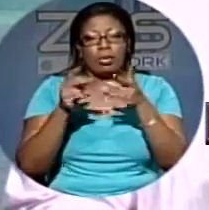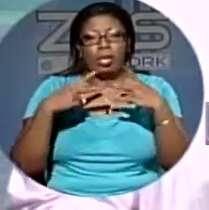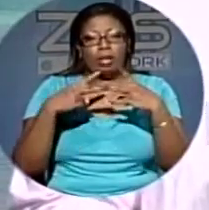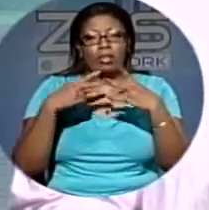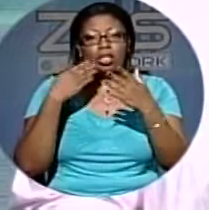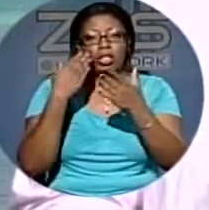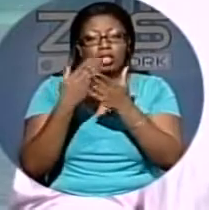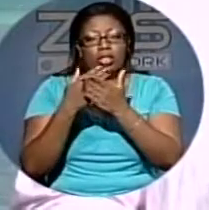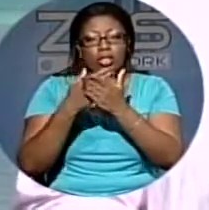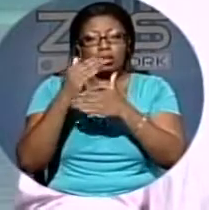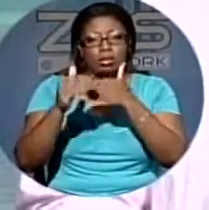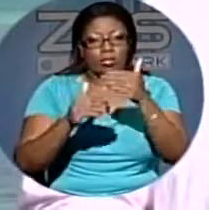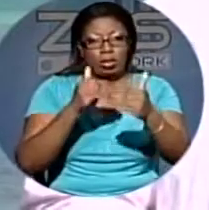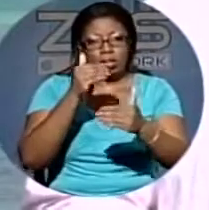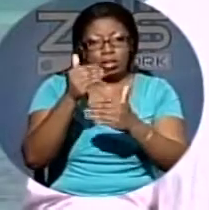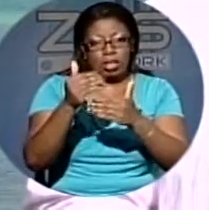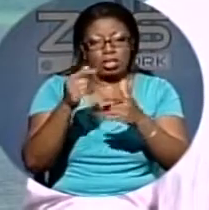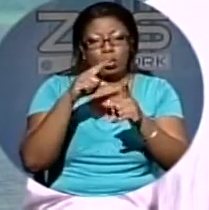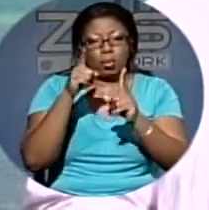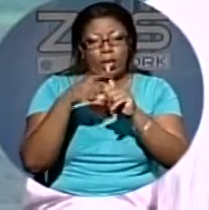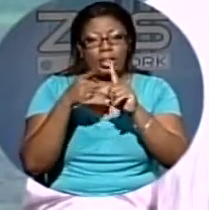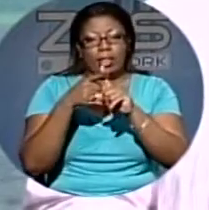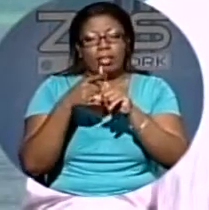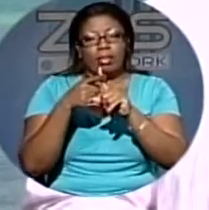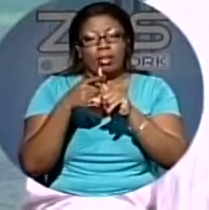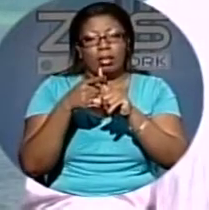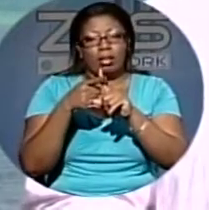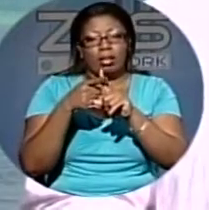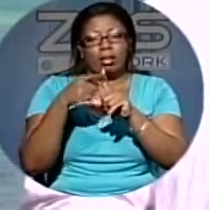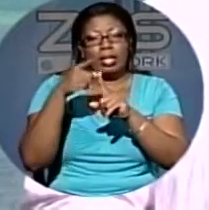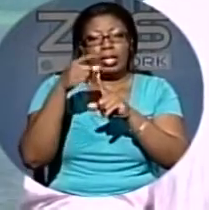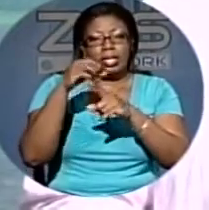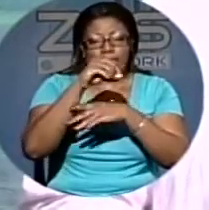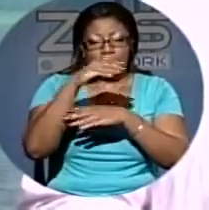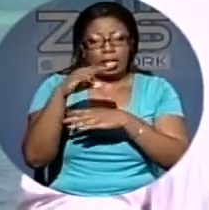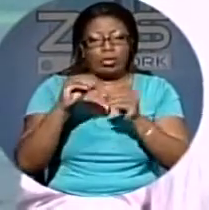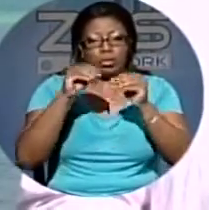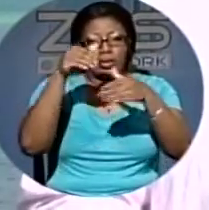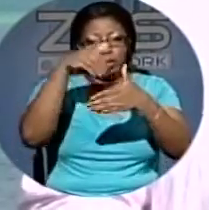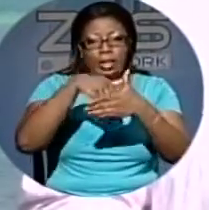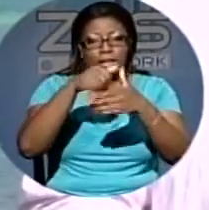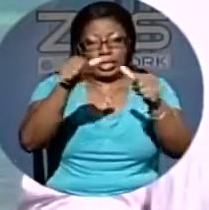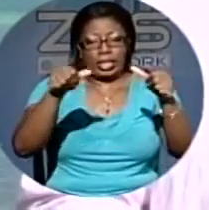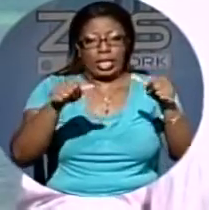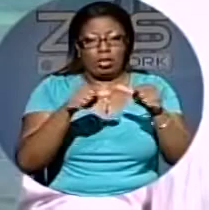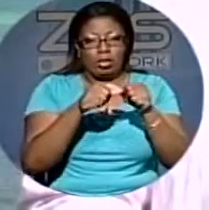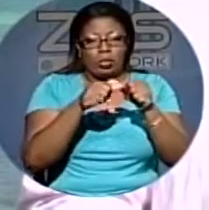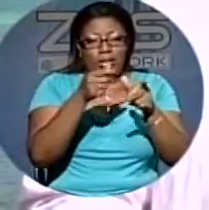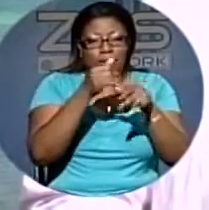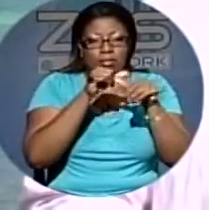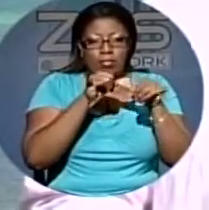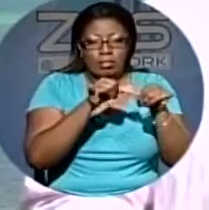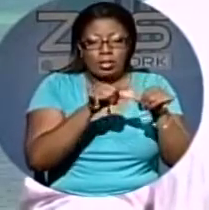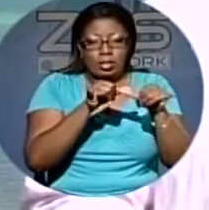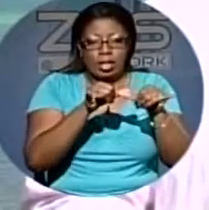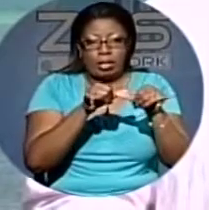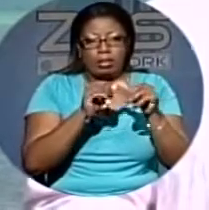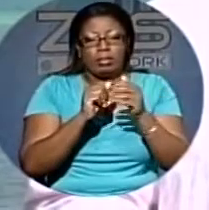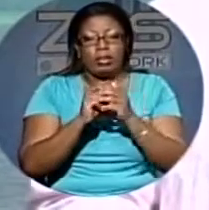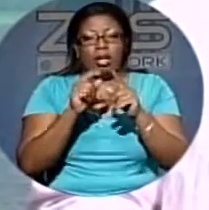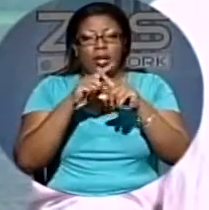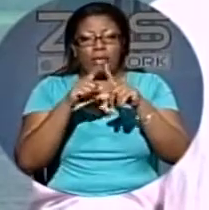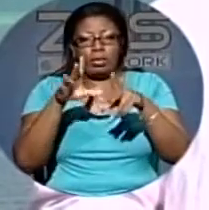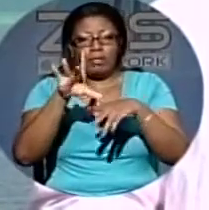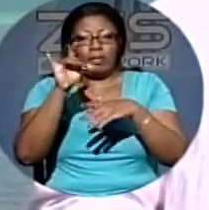successful process where once the sand is put into the areas where they're to be contained, not only does it stay, but